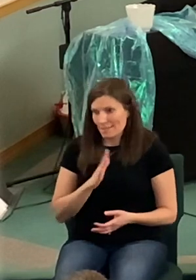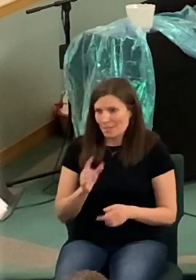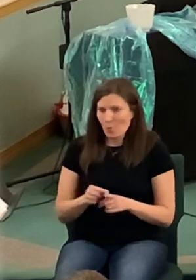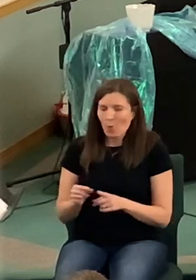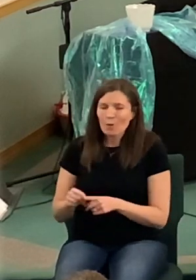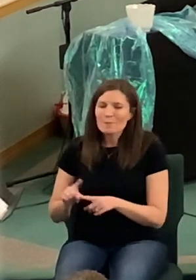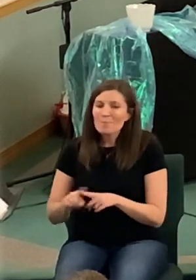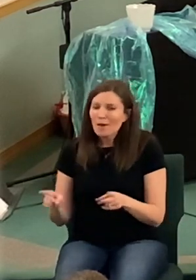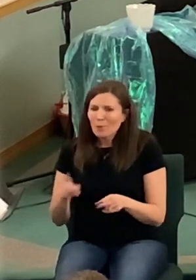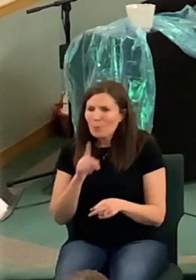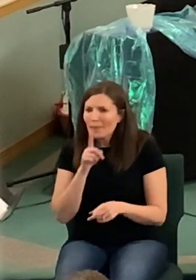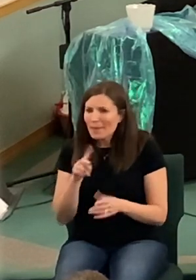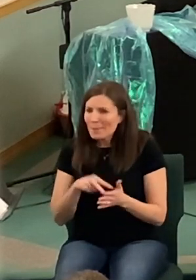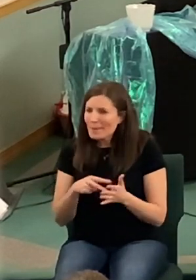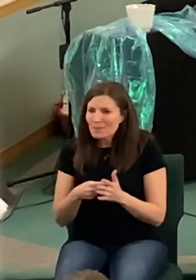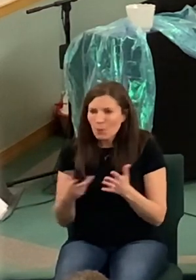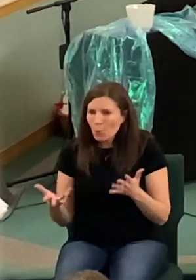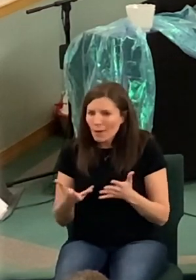these